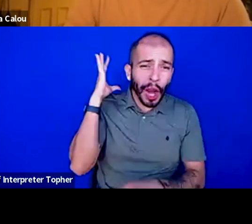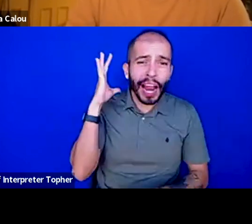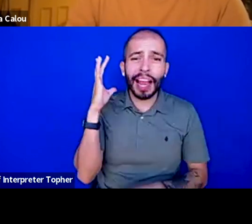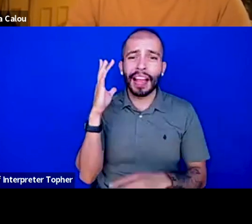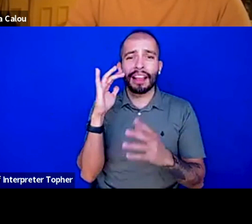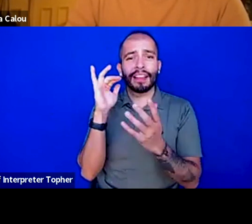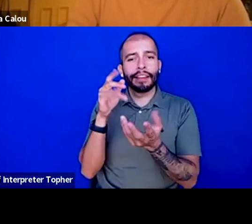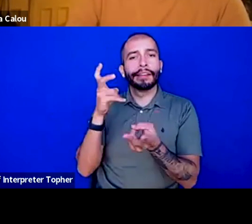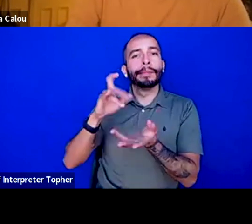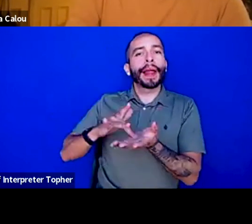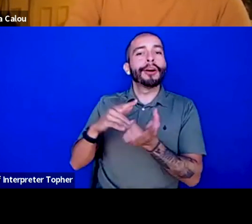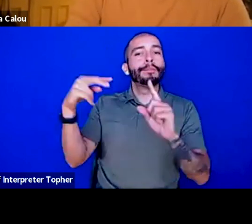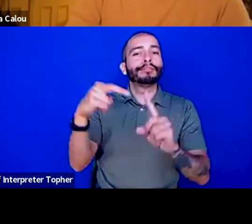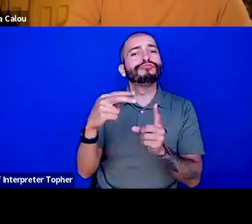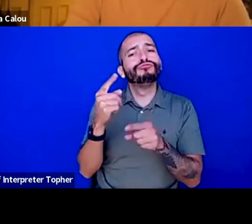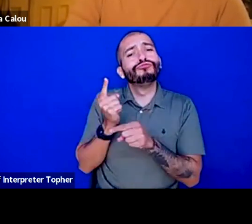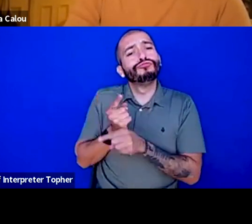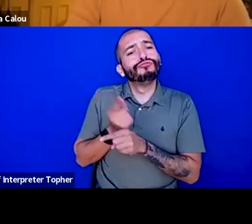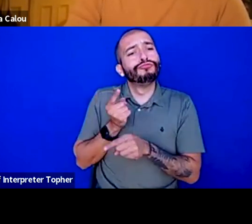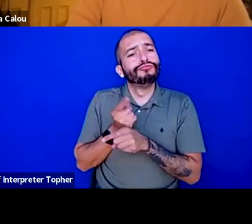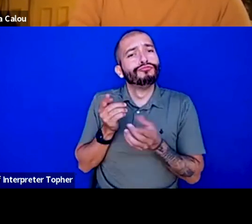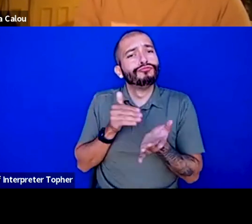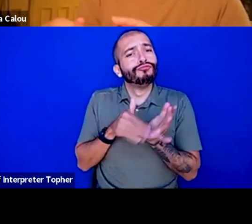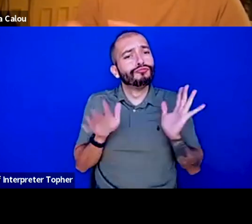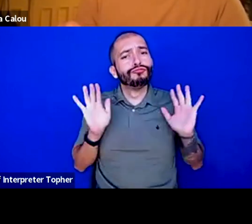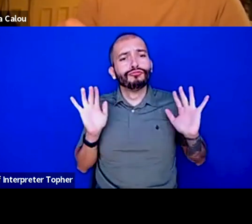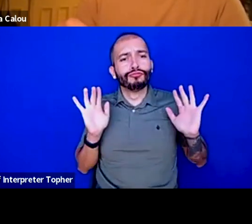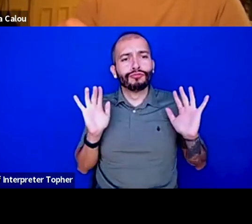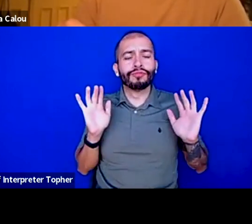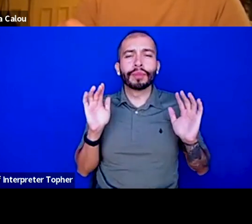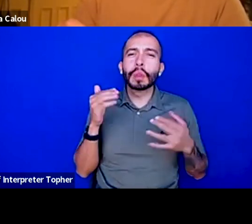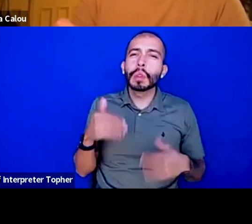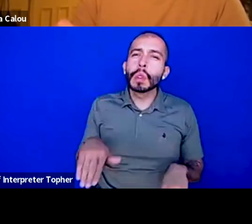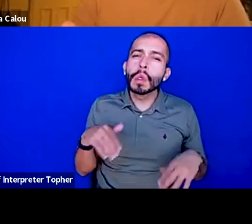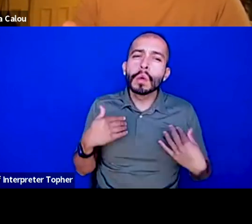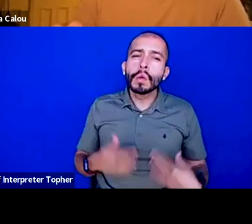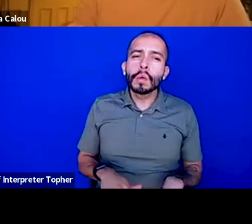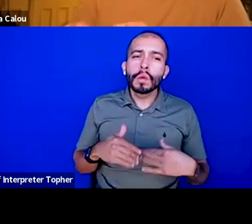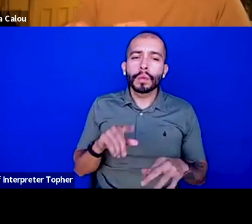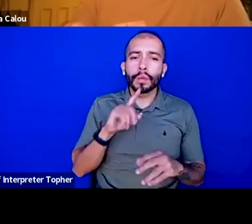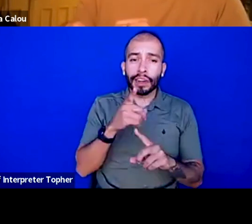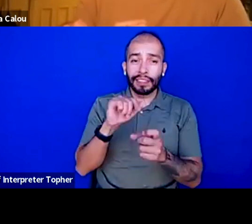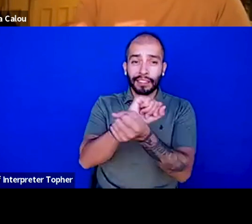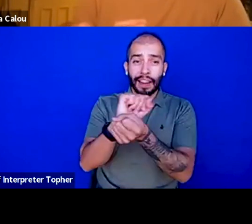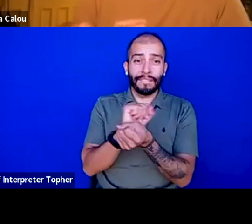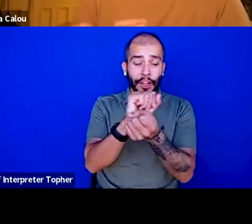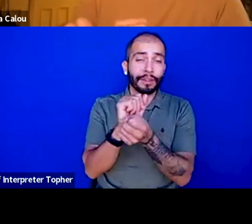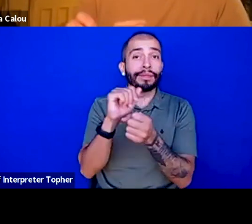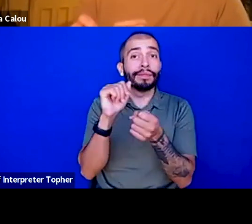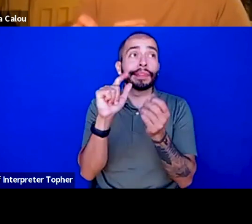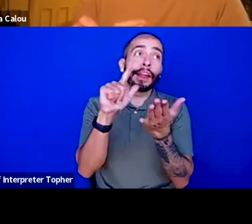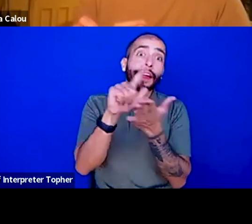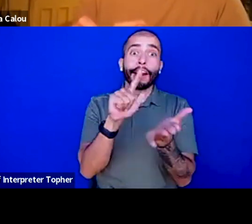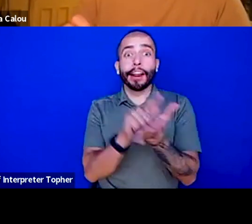is like formally, for the most part, legally kind of ended after the 13th Amendment is ratified, you still see